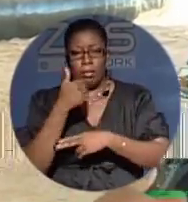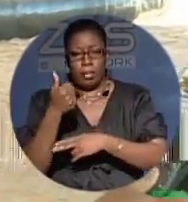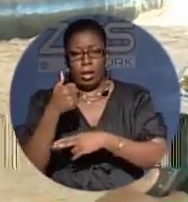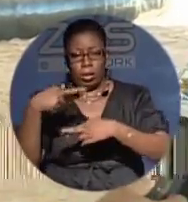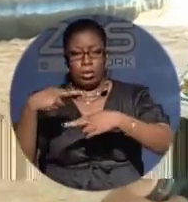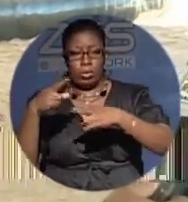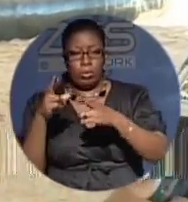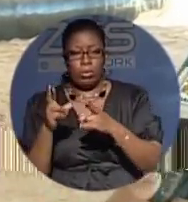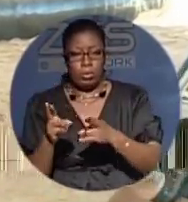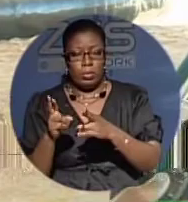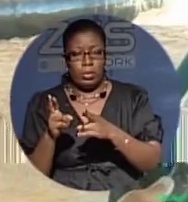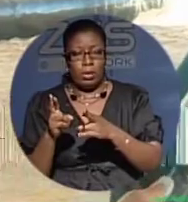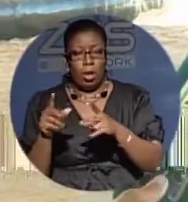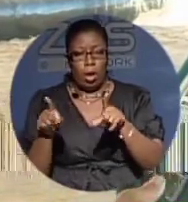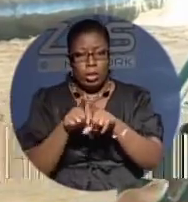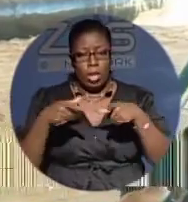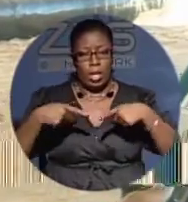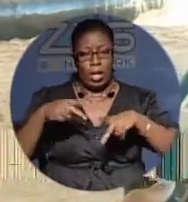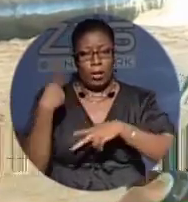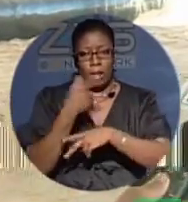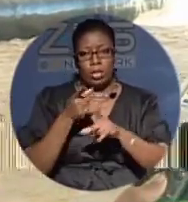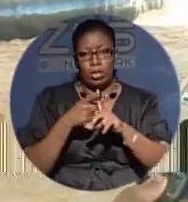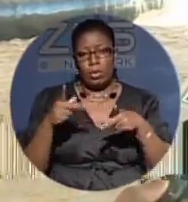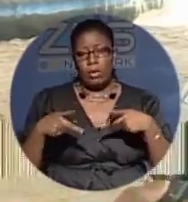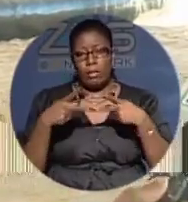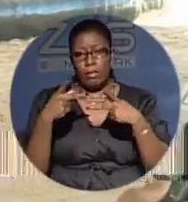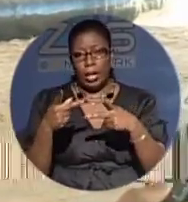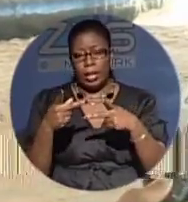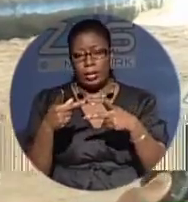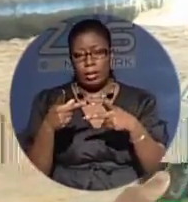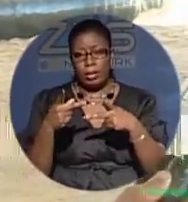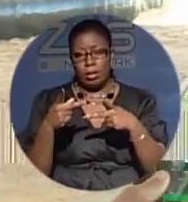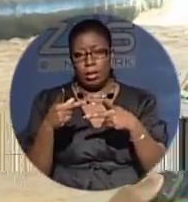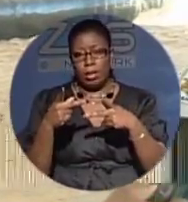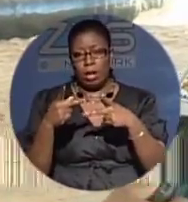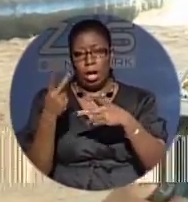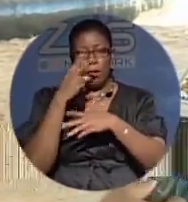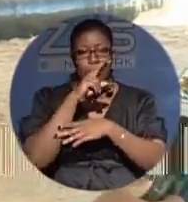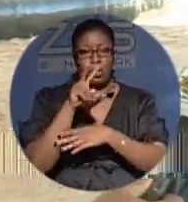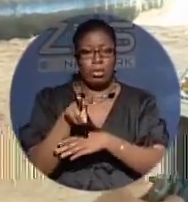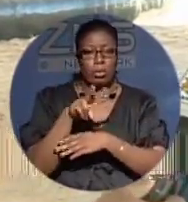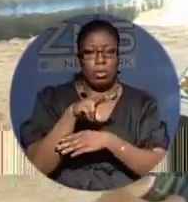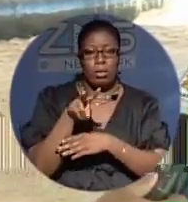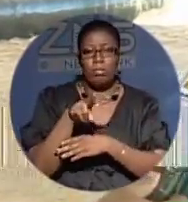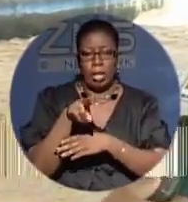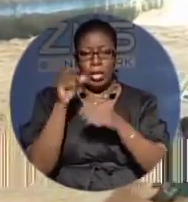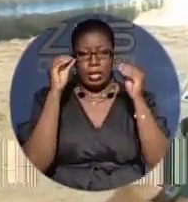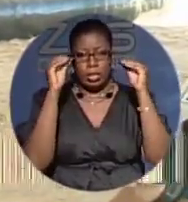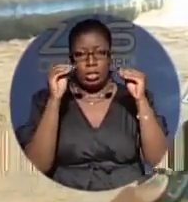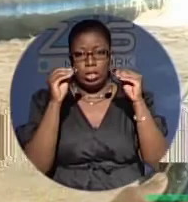staff lounges. It also allows us to provide virtual teaching because we'll have complete